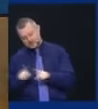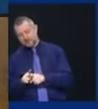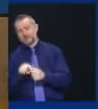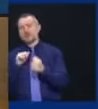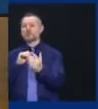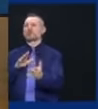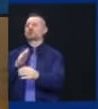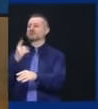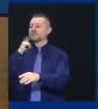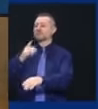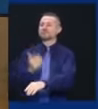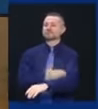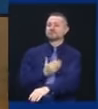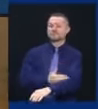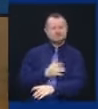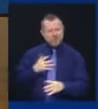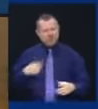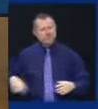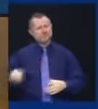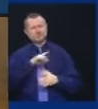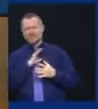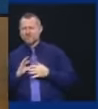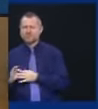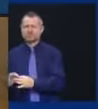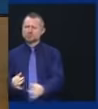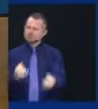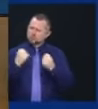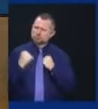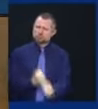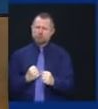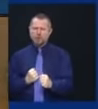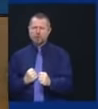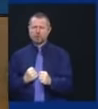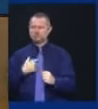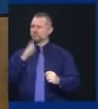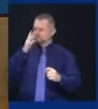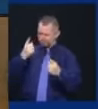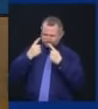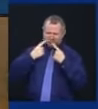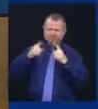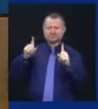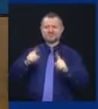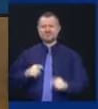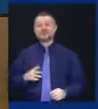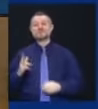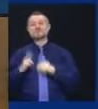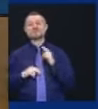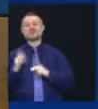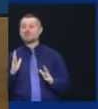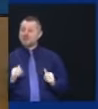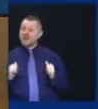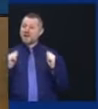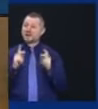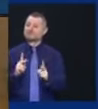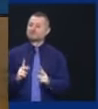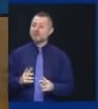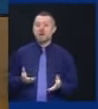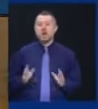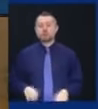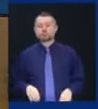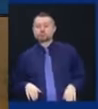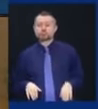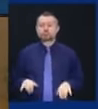and that same unity. And we are going to do it. And we're not just going to build back, because we've learned,